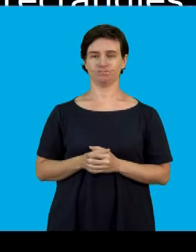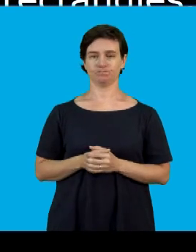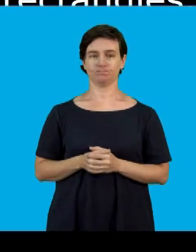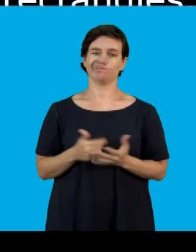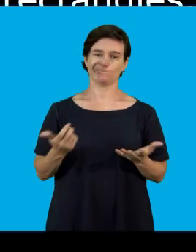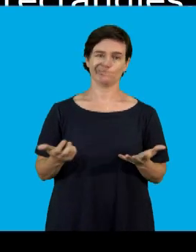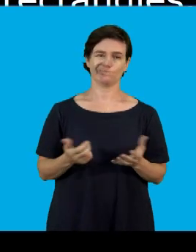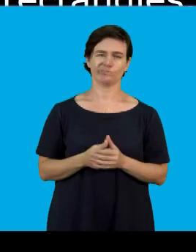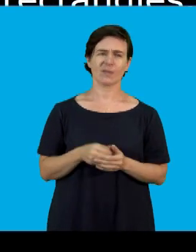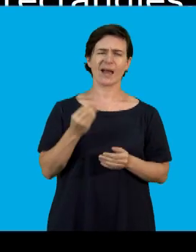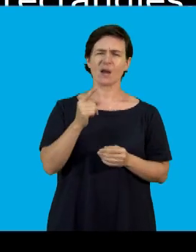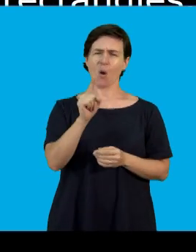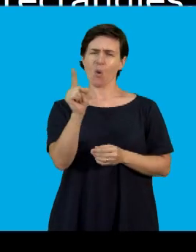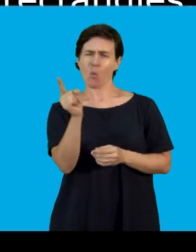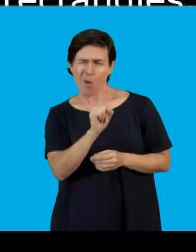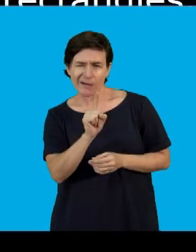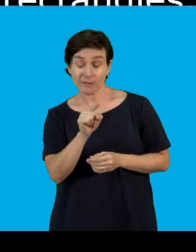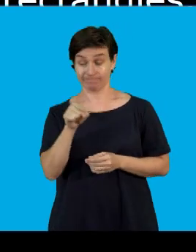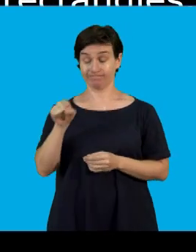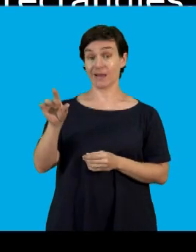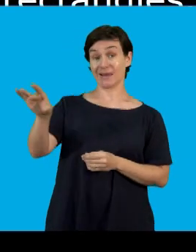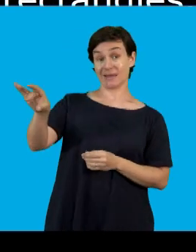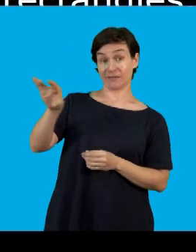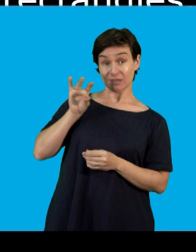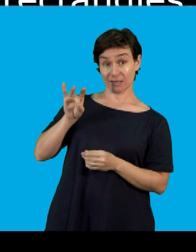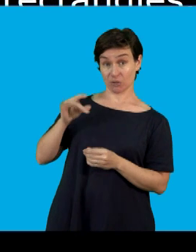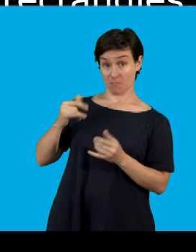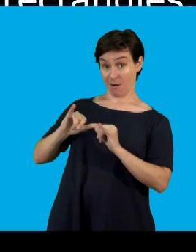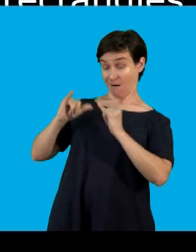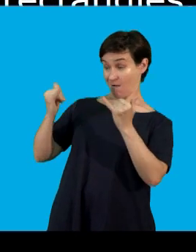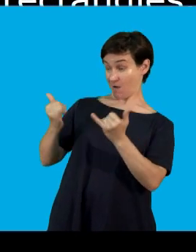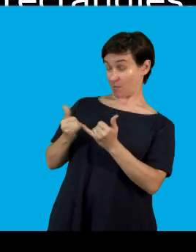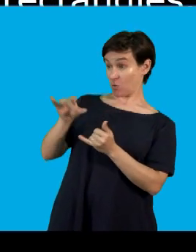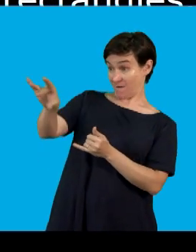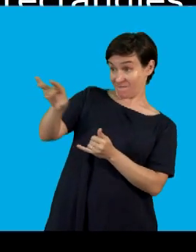that. A is the invitation by a company to the